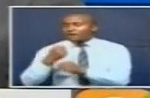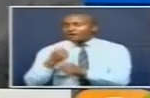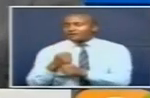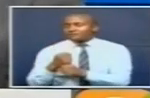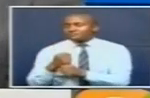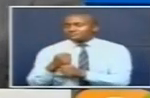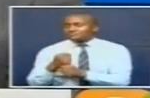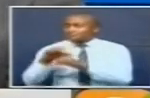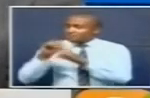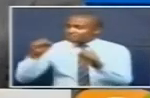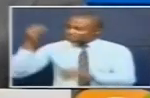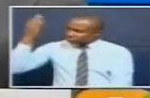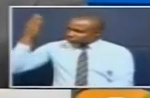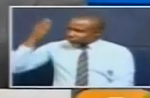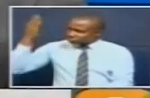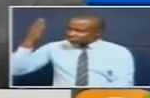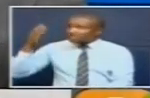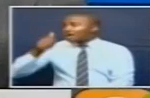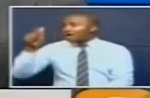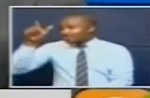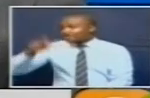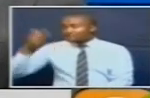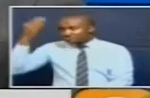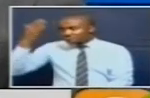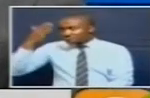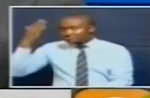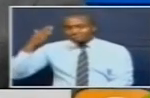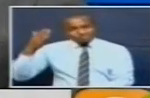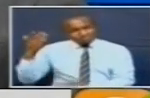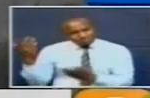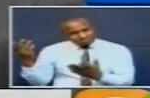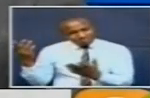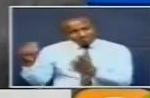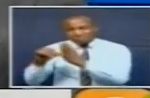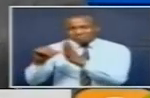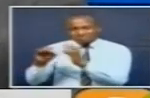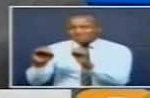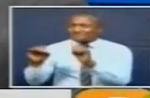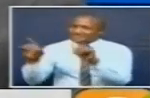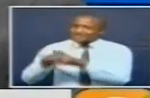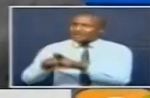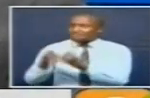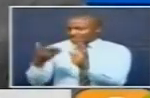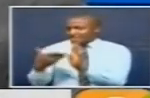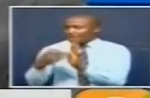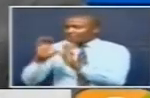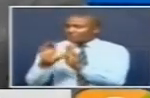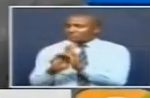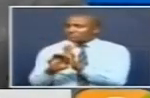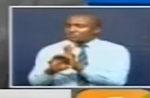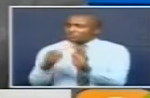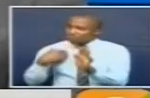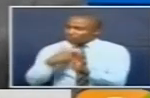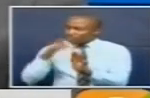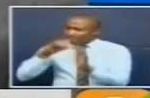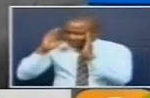President says or any other person says about the Commission, that's really different. Okay. Ours is to keep our eyes focused